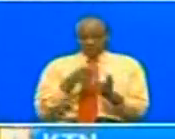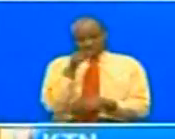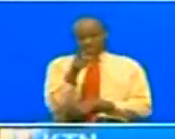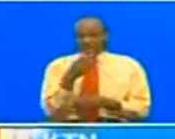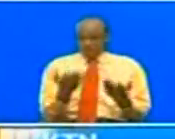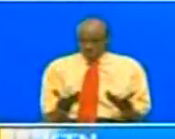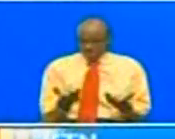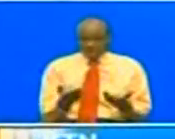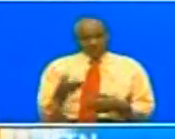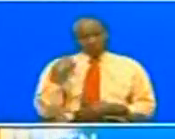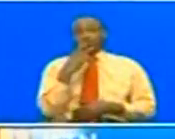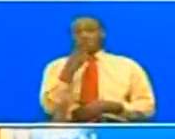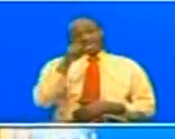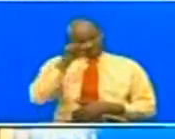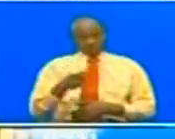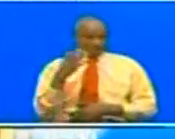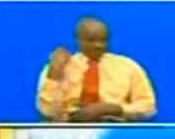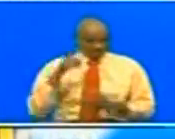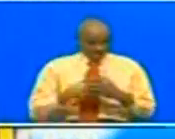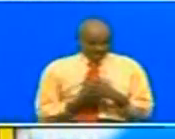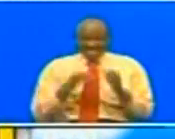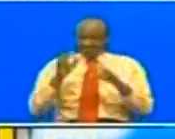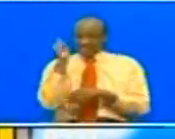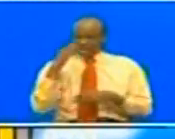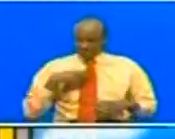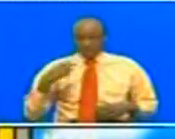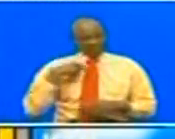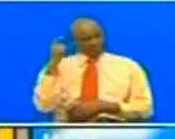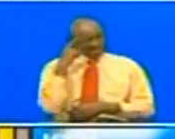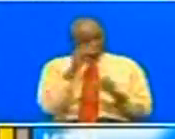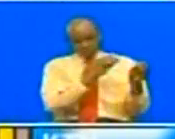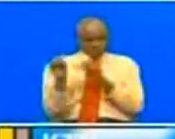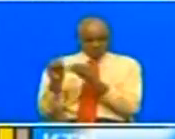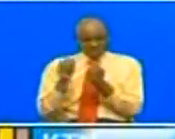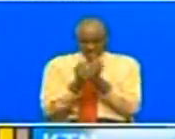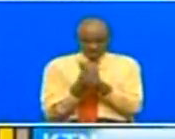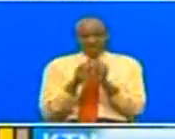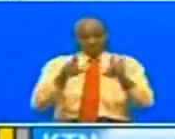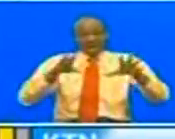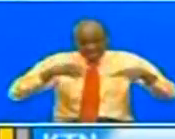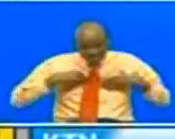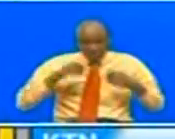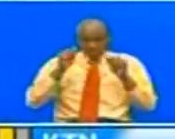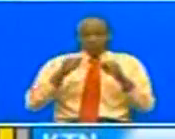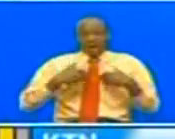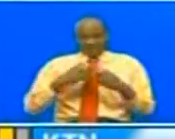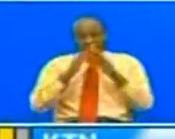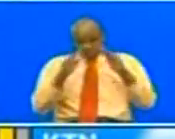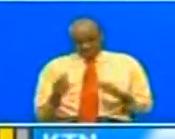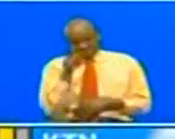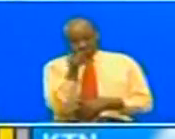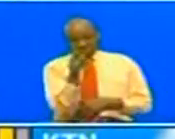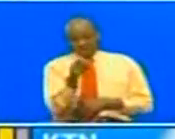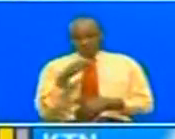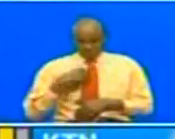container was about 200,000. If Kenyans have a mind shift, they accept that you can have a